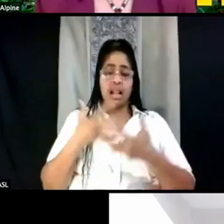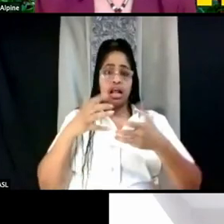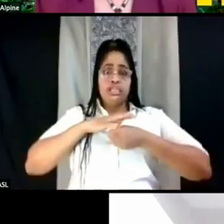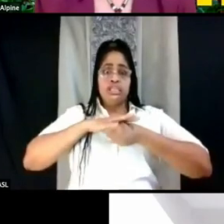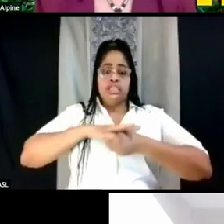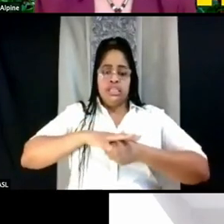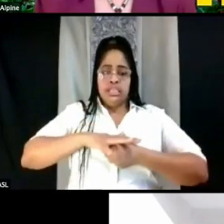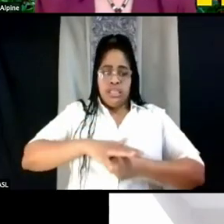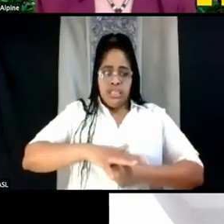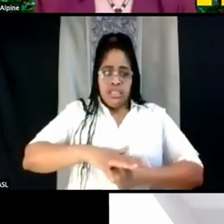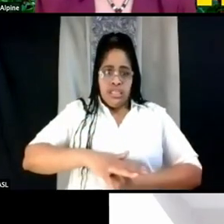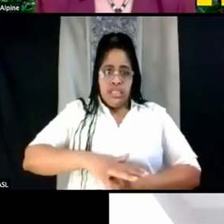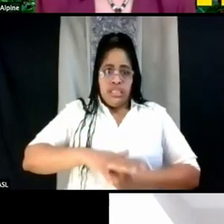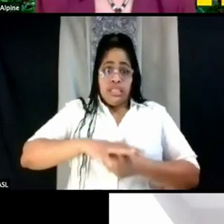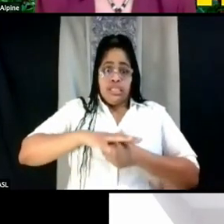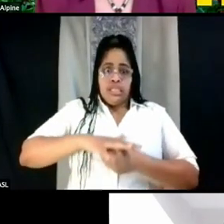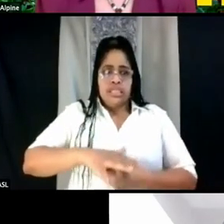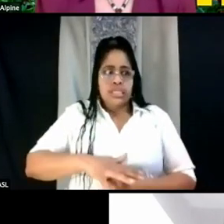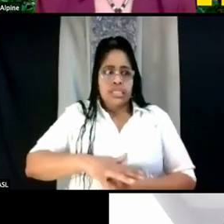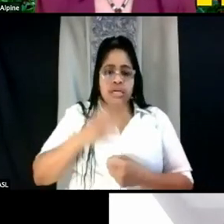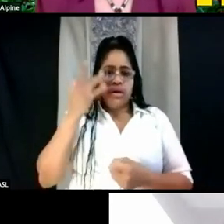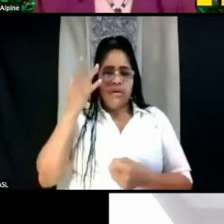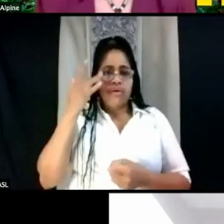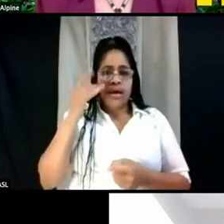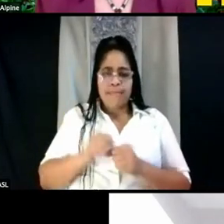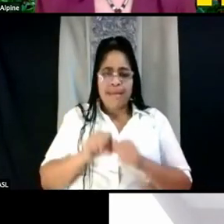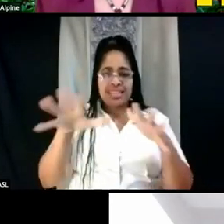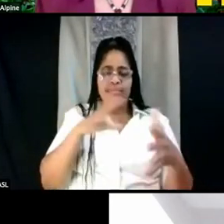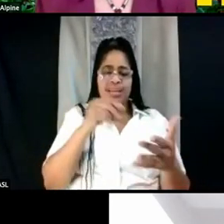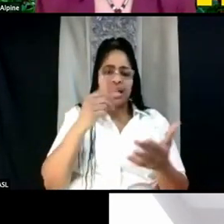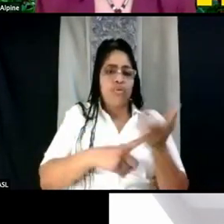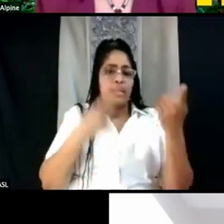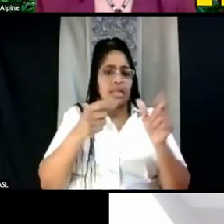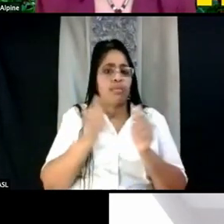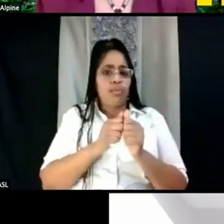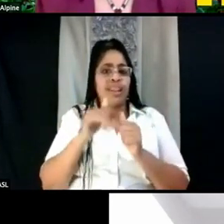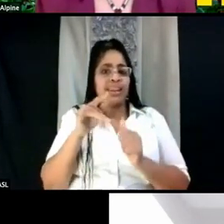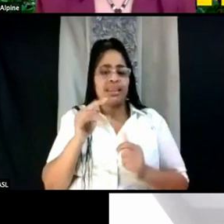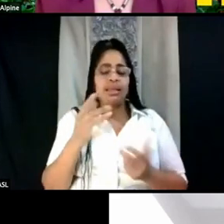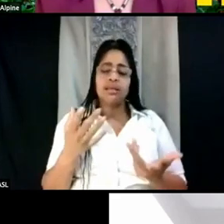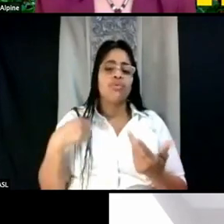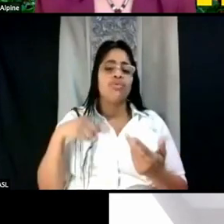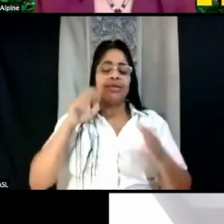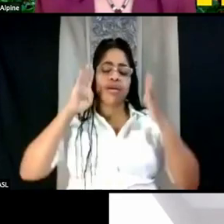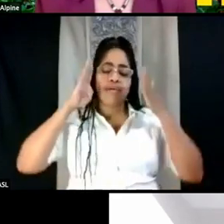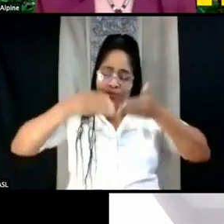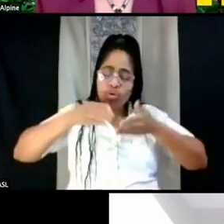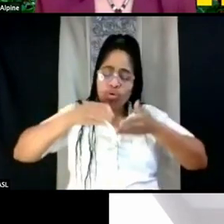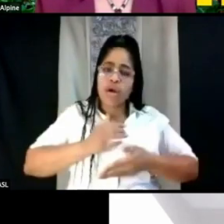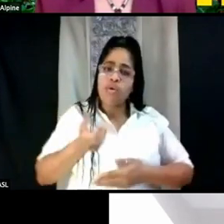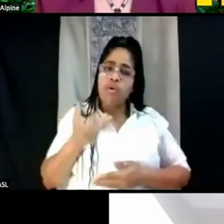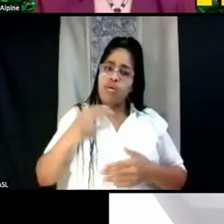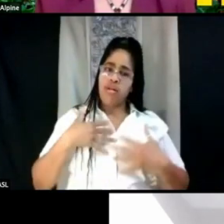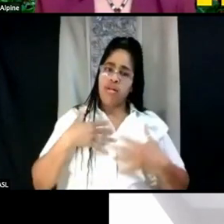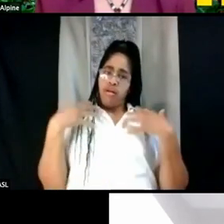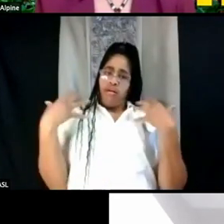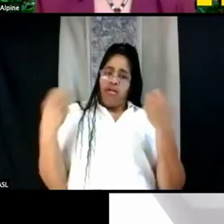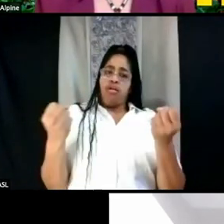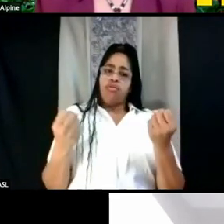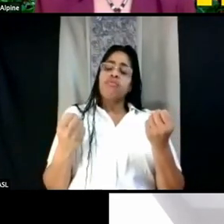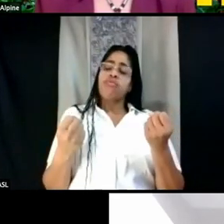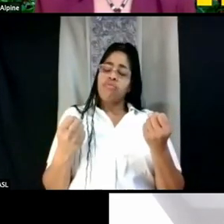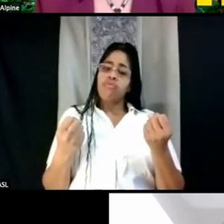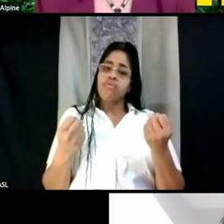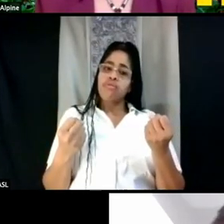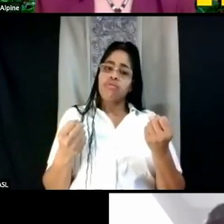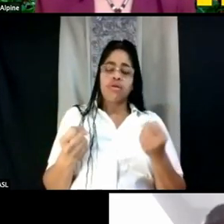the implications. It's important that we continue to be attentive to our own health and well-being in that context. So